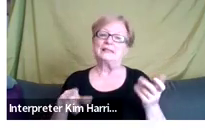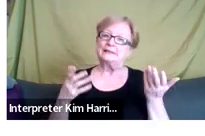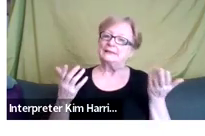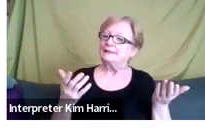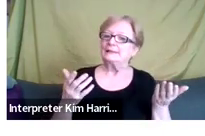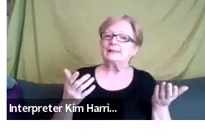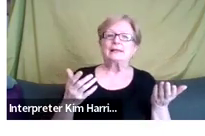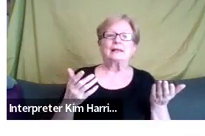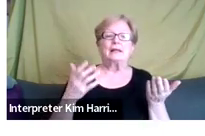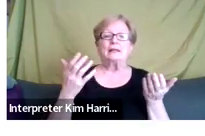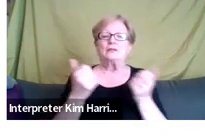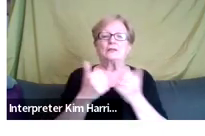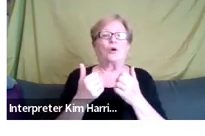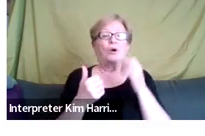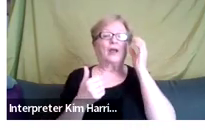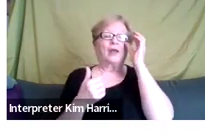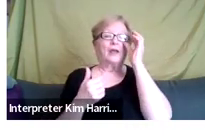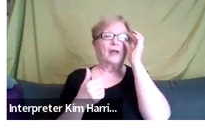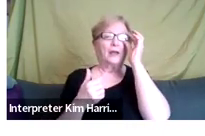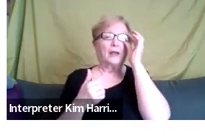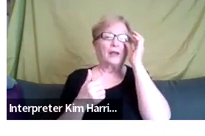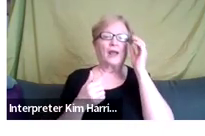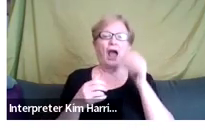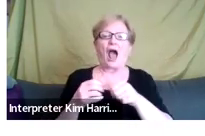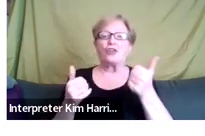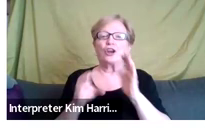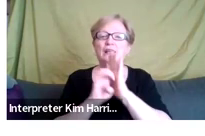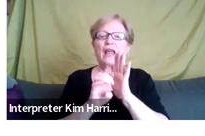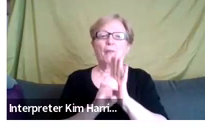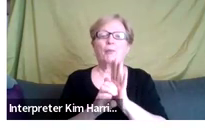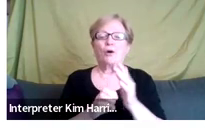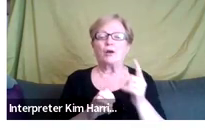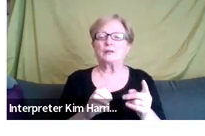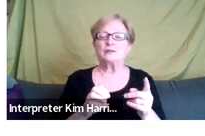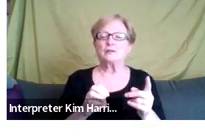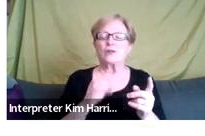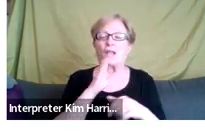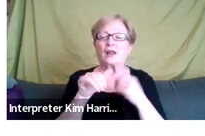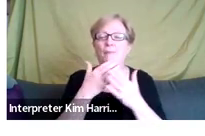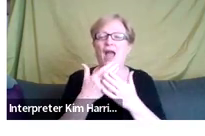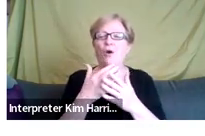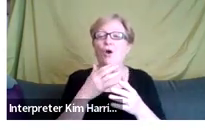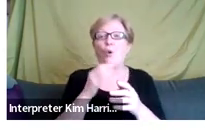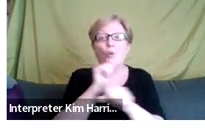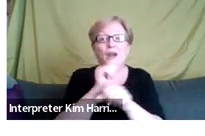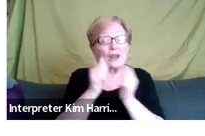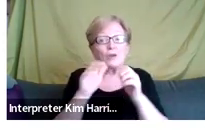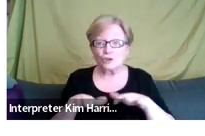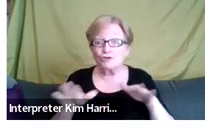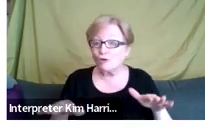Rashira said another example is discrimination to work with kids. And